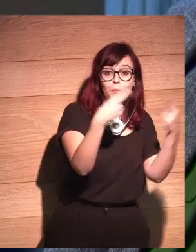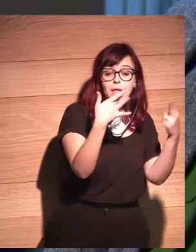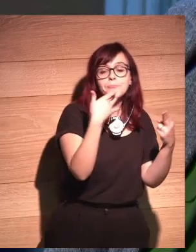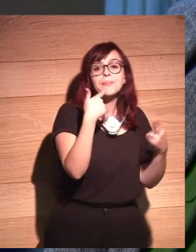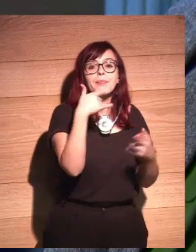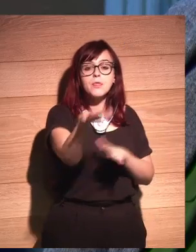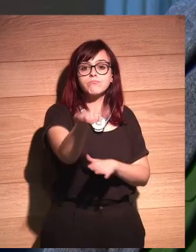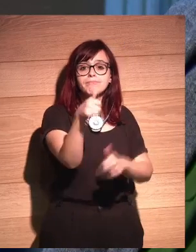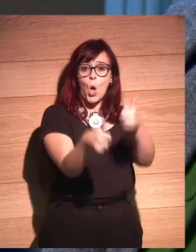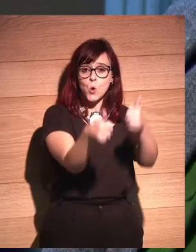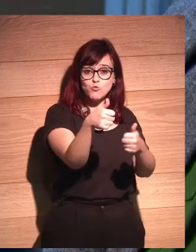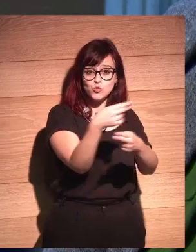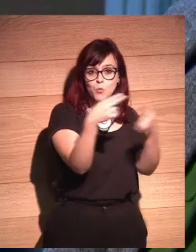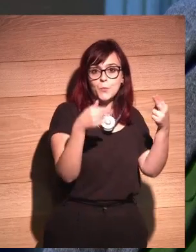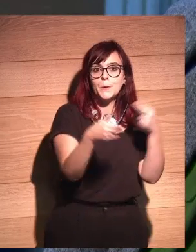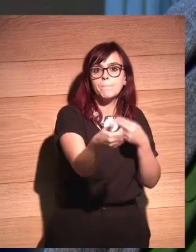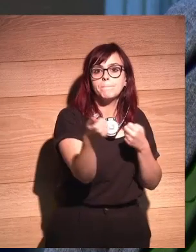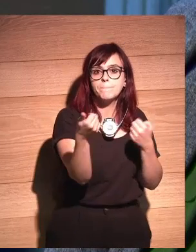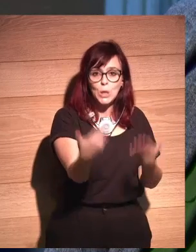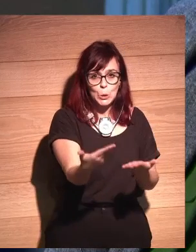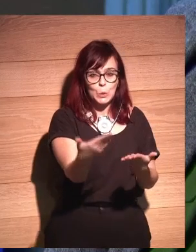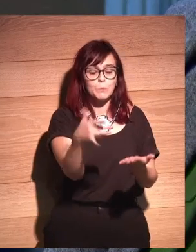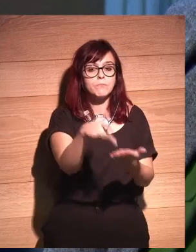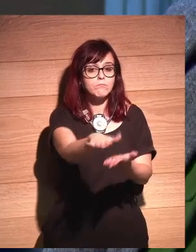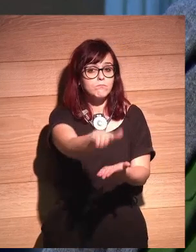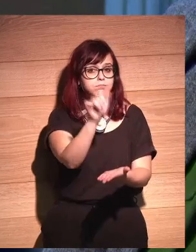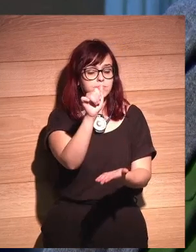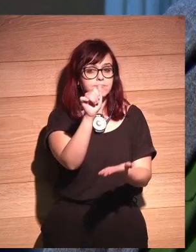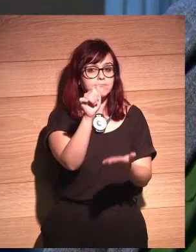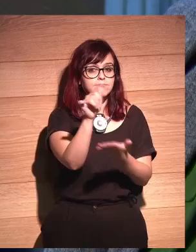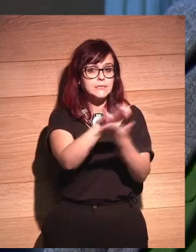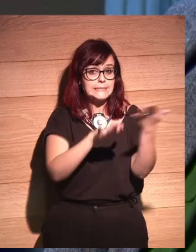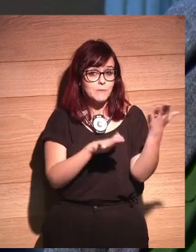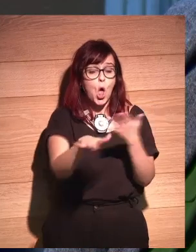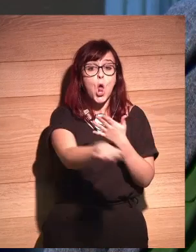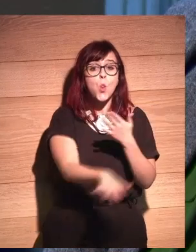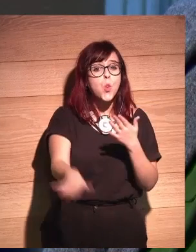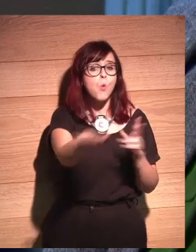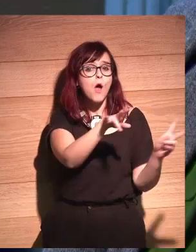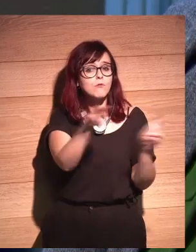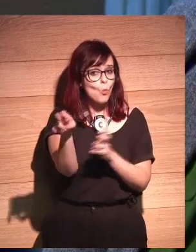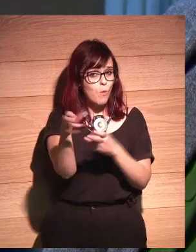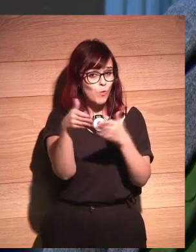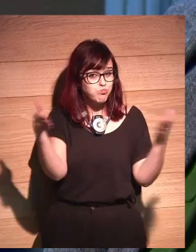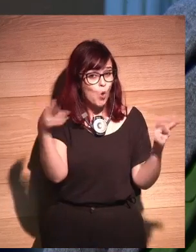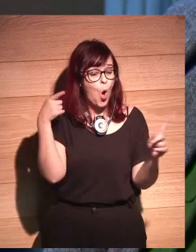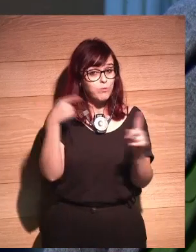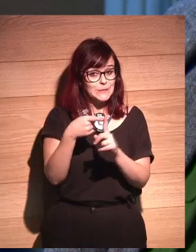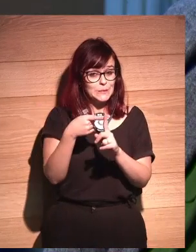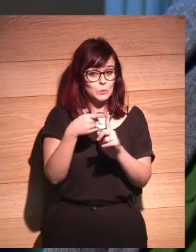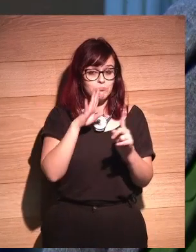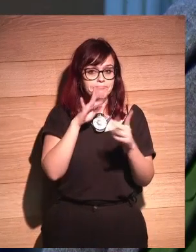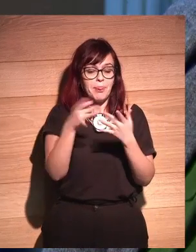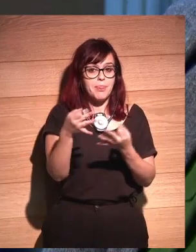the next construction site has to be emission-free if you're going to be able to do this project, can you do